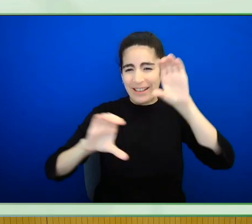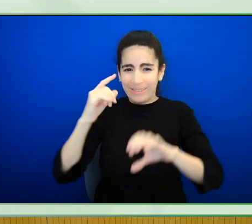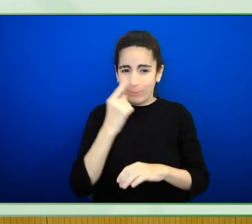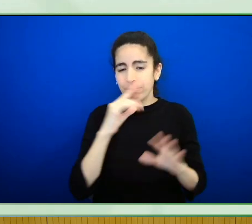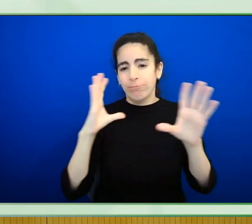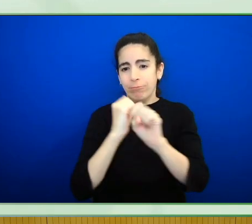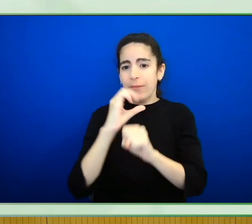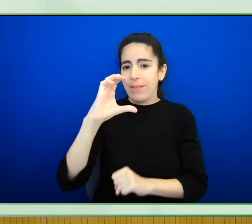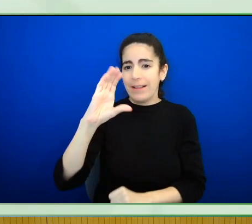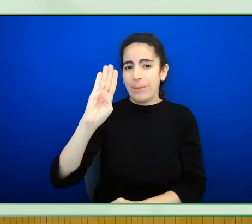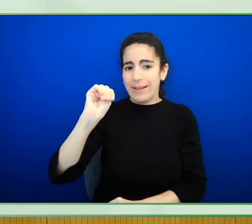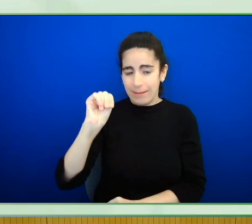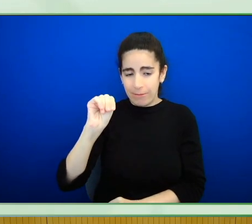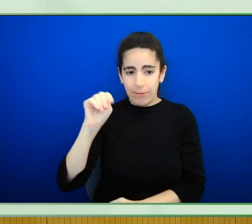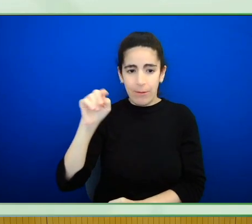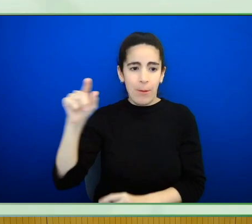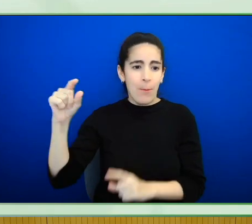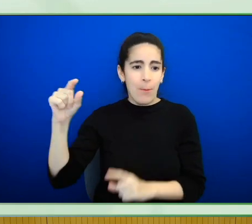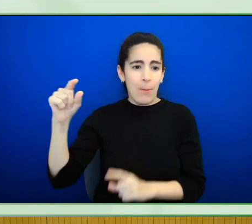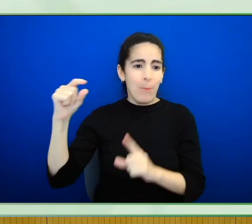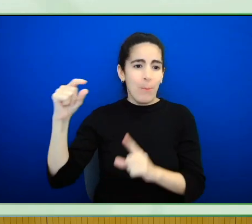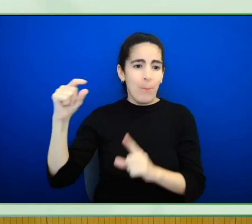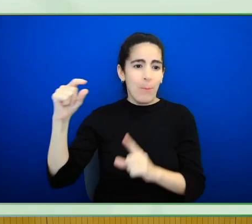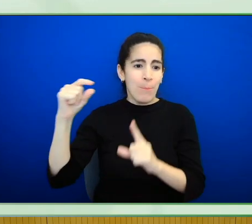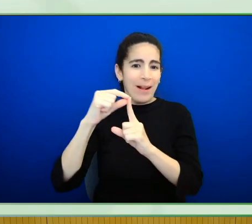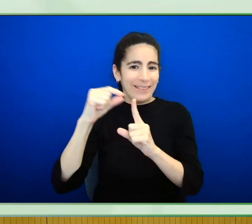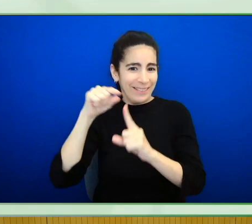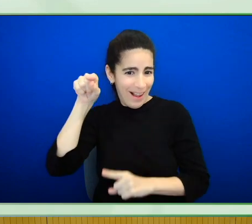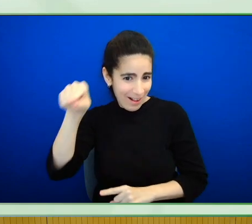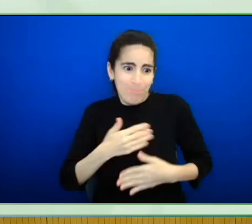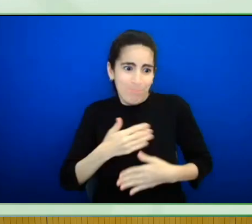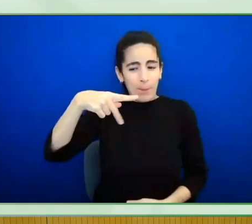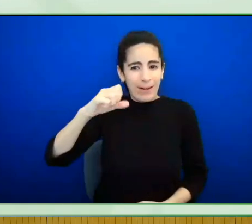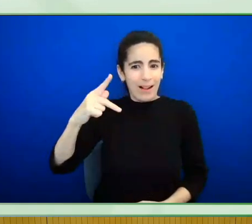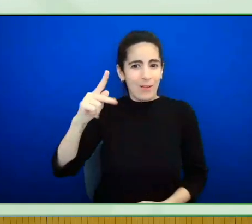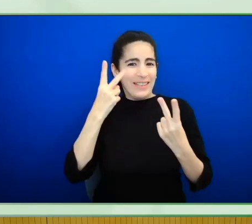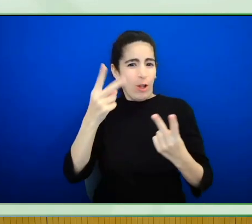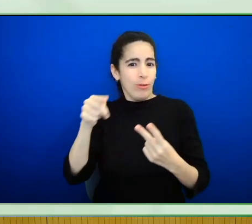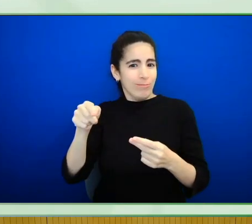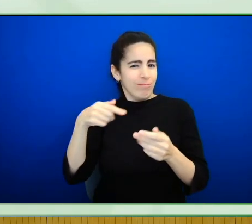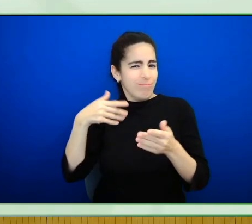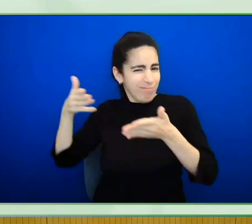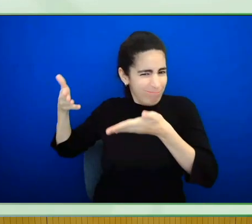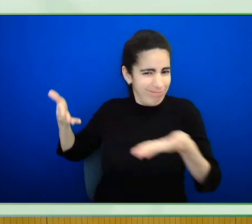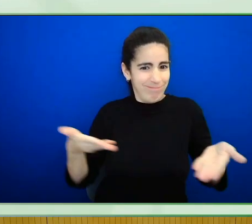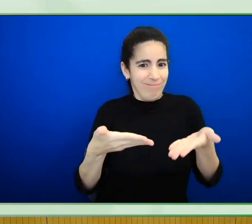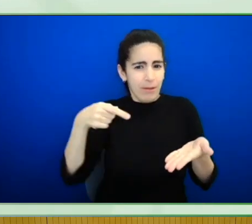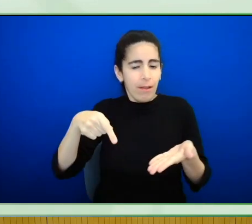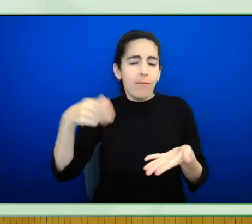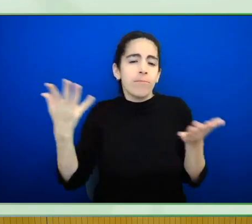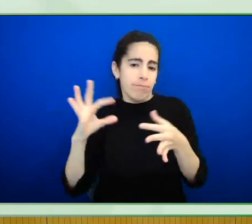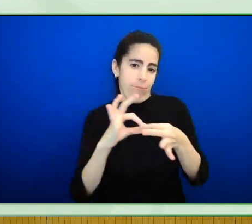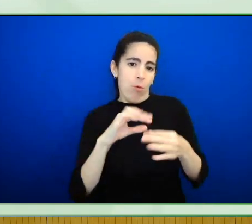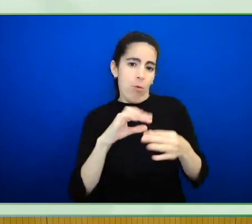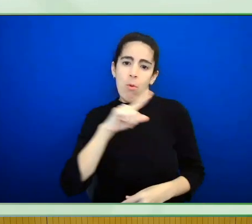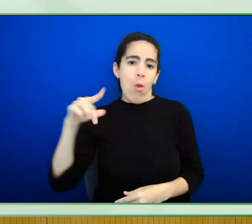I'm delighted to introduce you to Peak Vision. Peak is a not-for-profit with the mission to strengthen eye health systems and service delivery